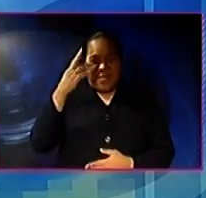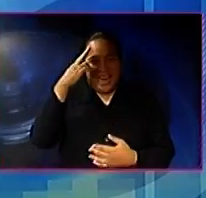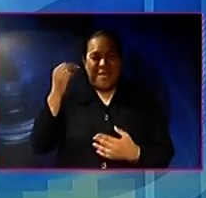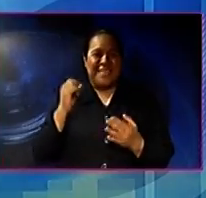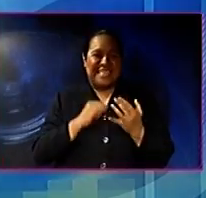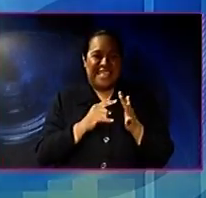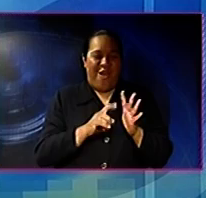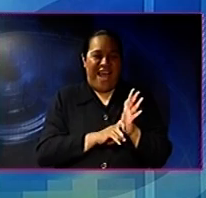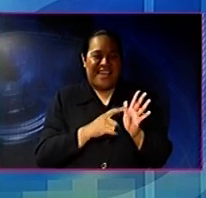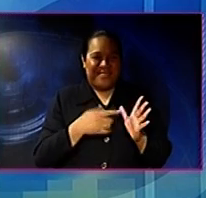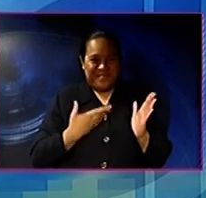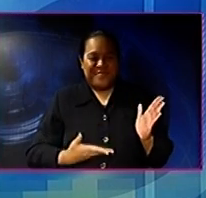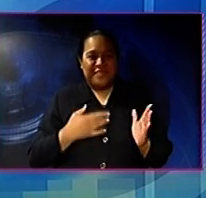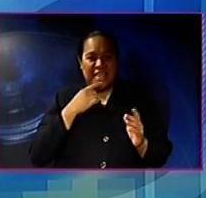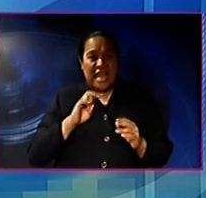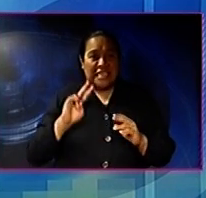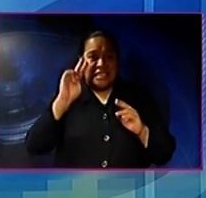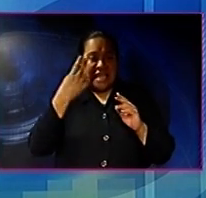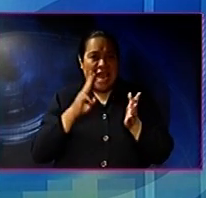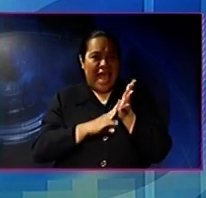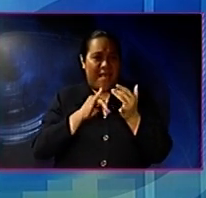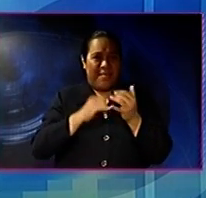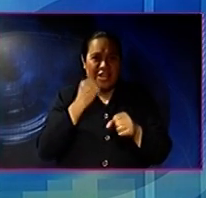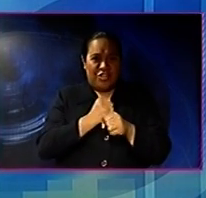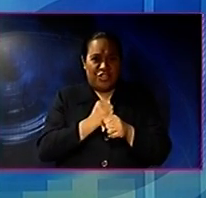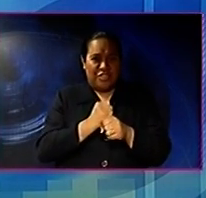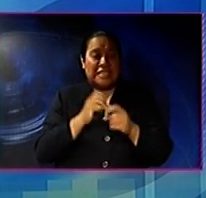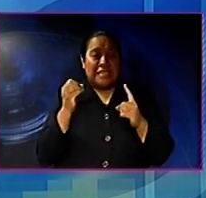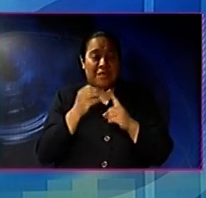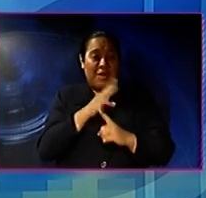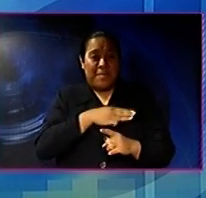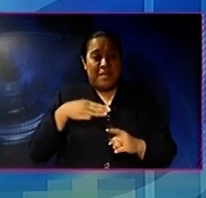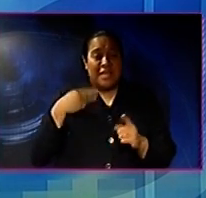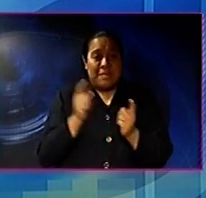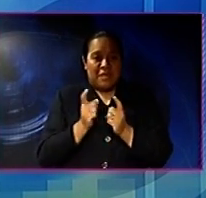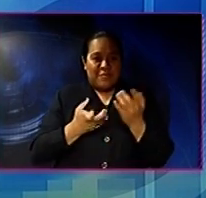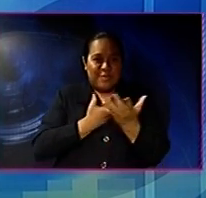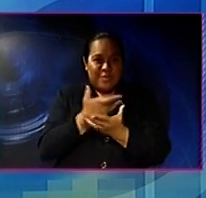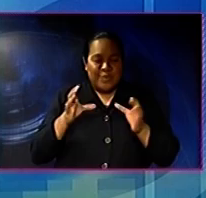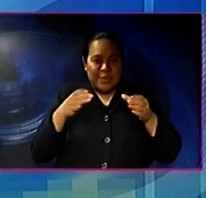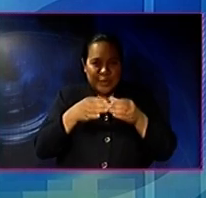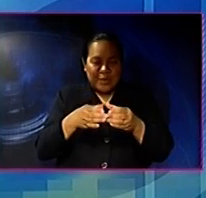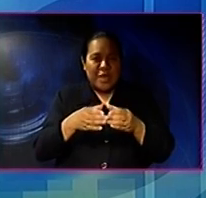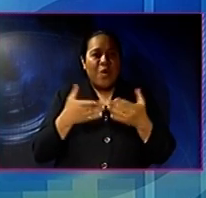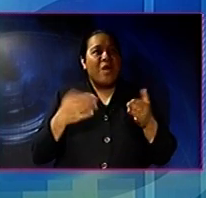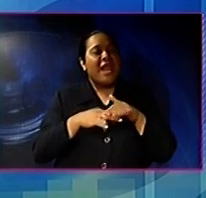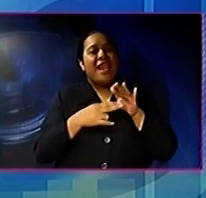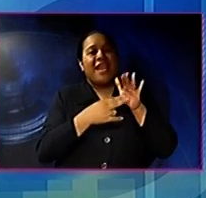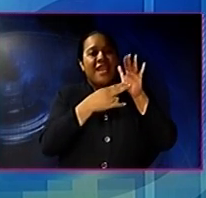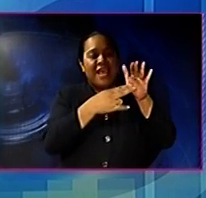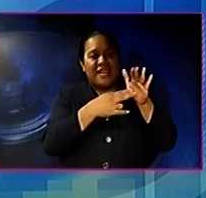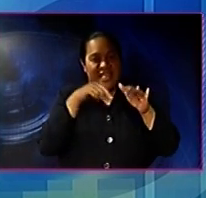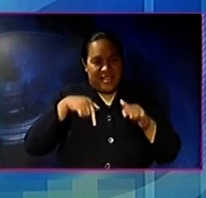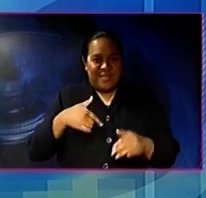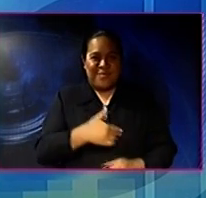Nisambula Vinaka, I'm Sarah Fatafe. The second Melanesian Spearhead Group Special Ministers meeting got underway at the Tanoa